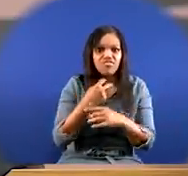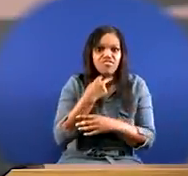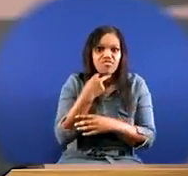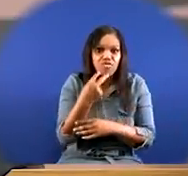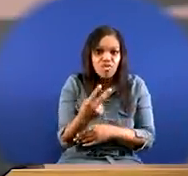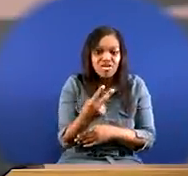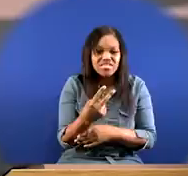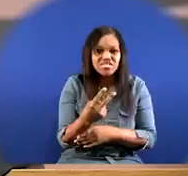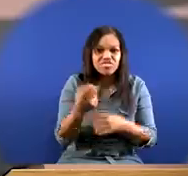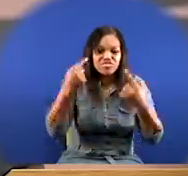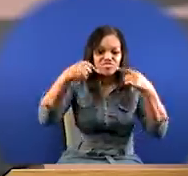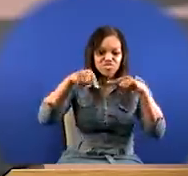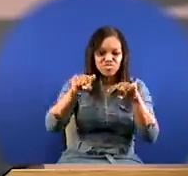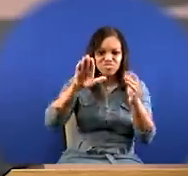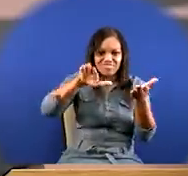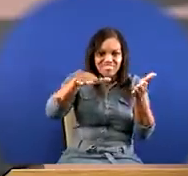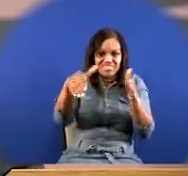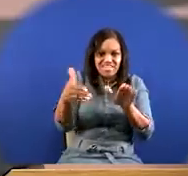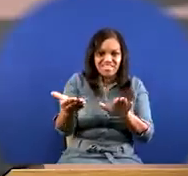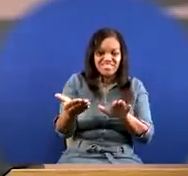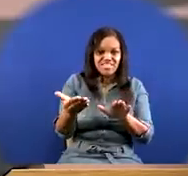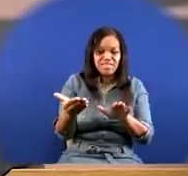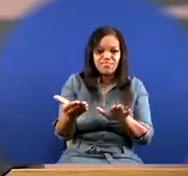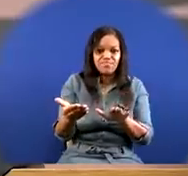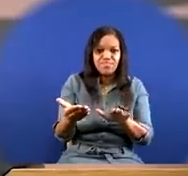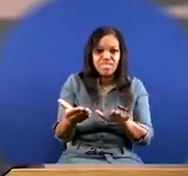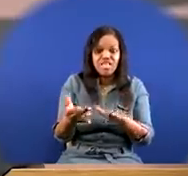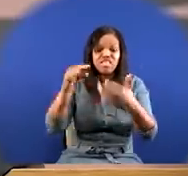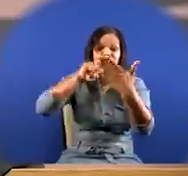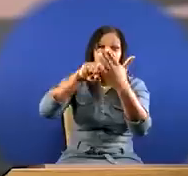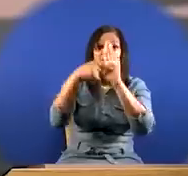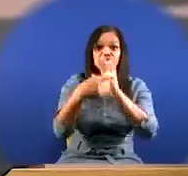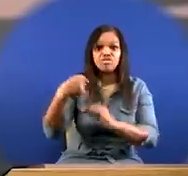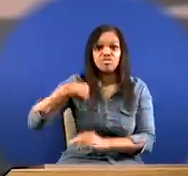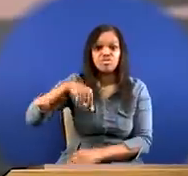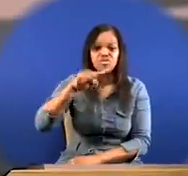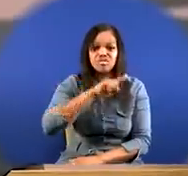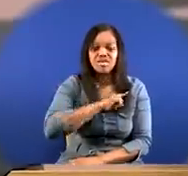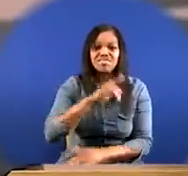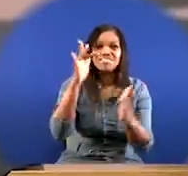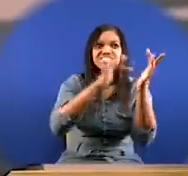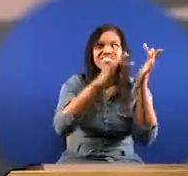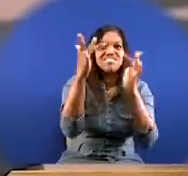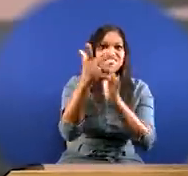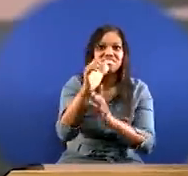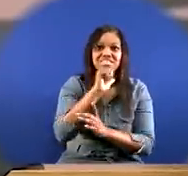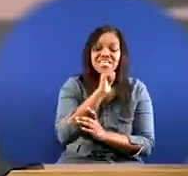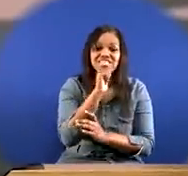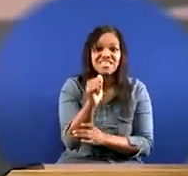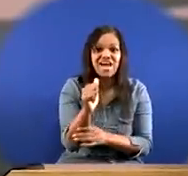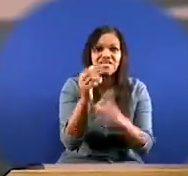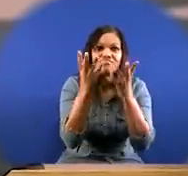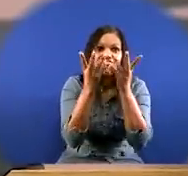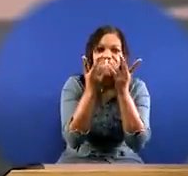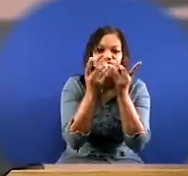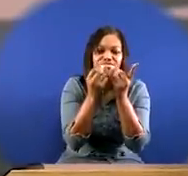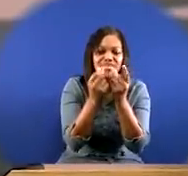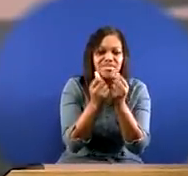the time of his death, which indicates that Jesus is not fading away,